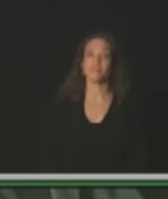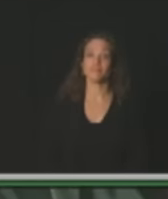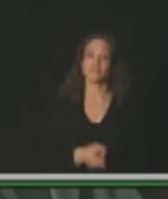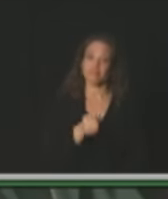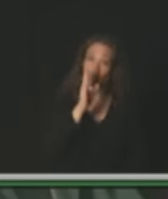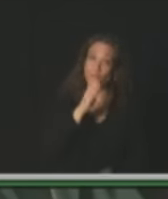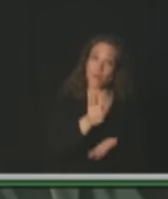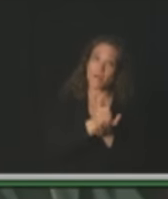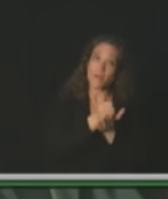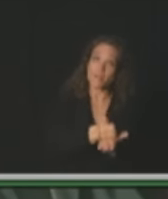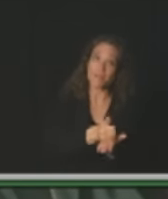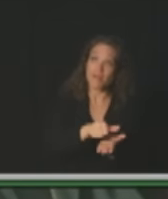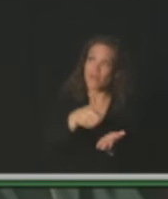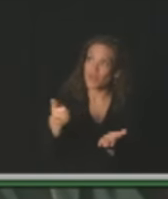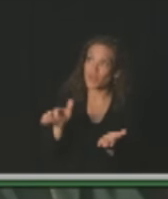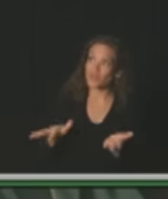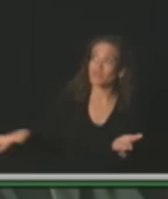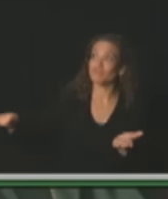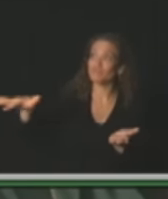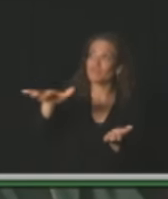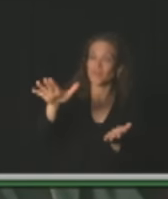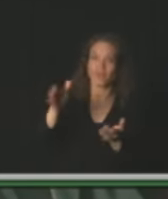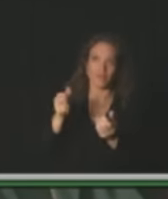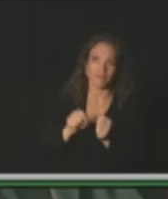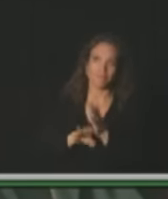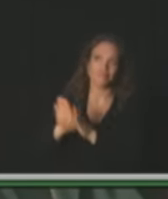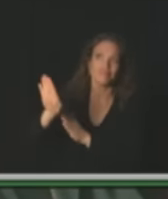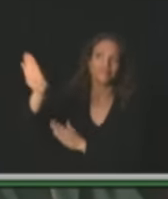help others to succeed.